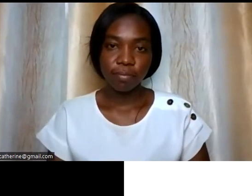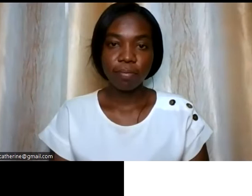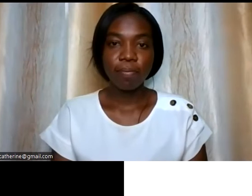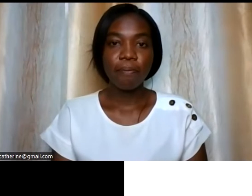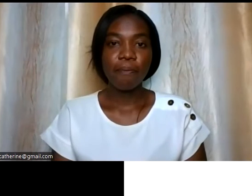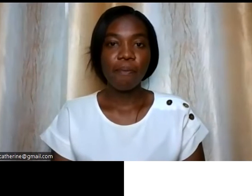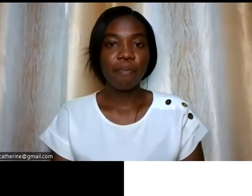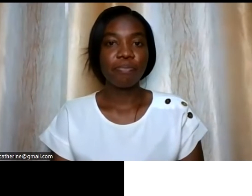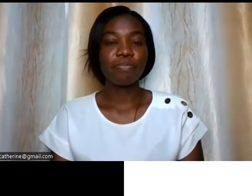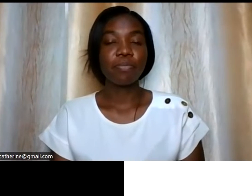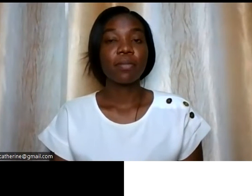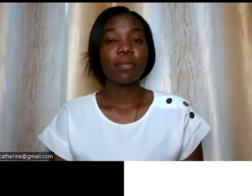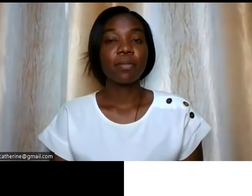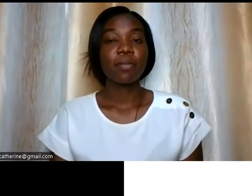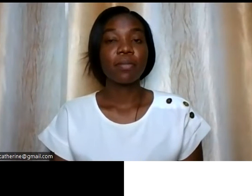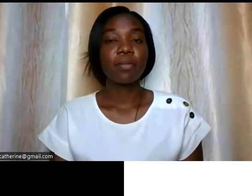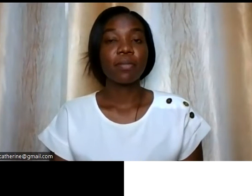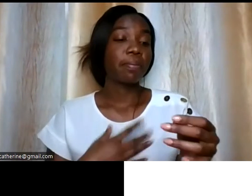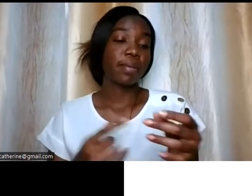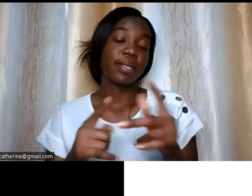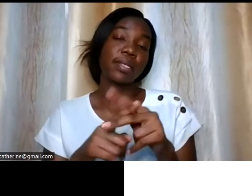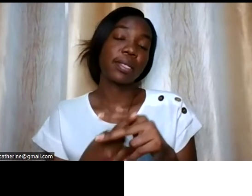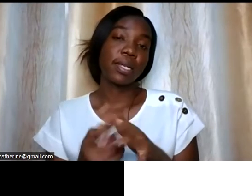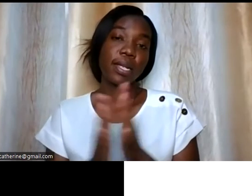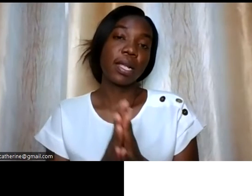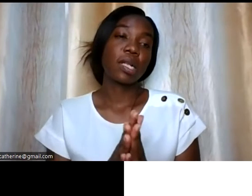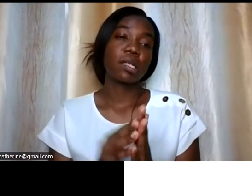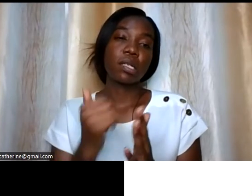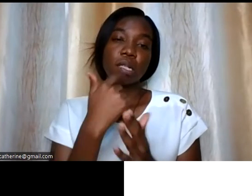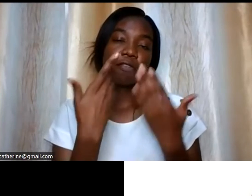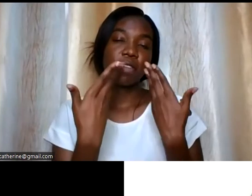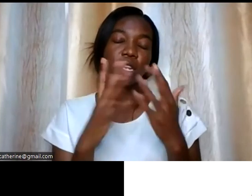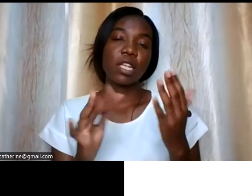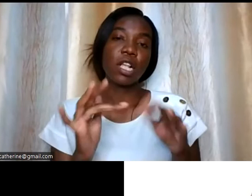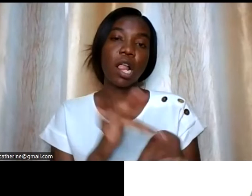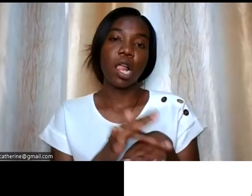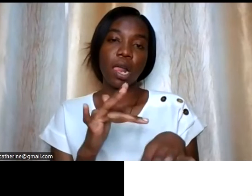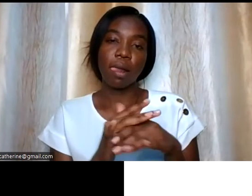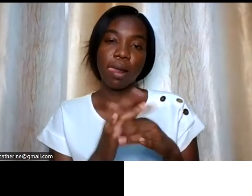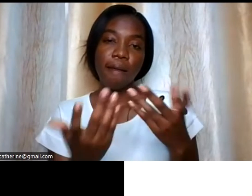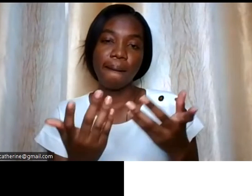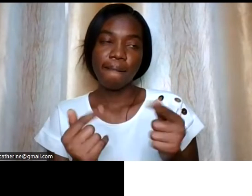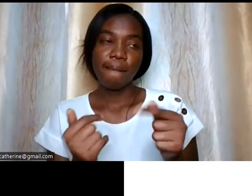As I had started and mentioned earlier, many of us, when you started the